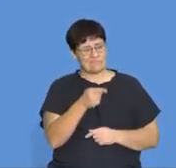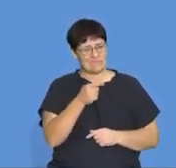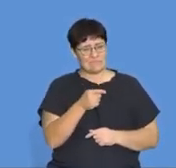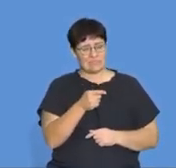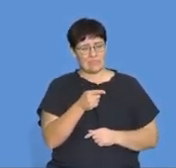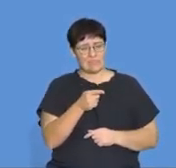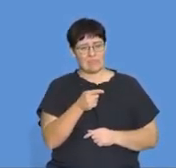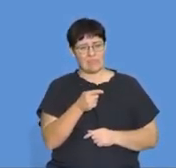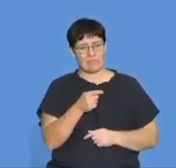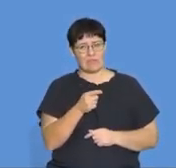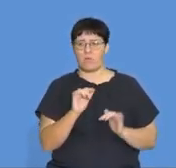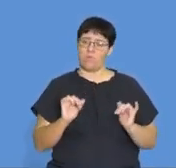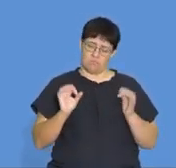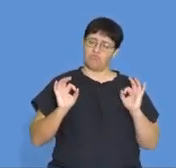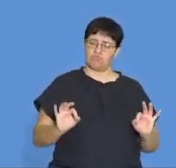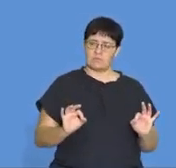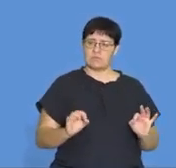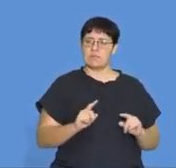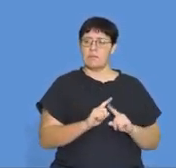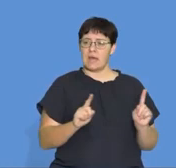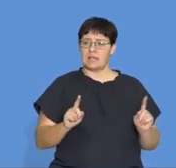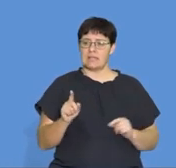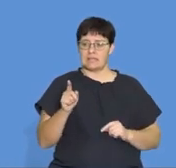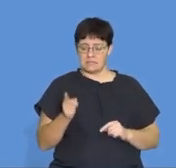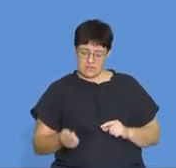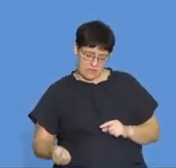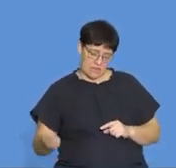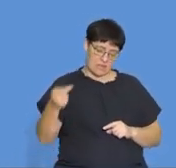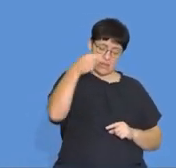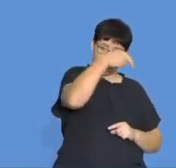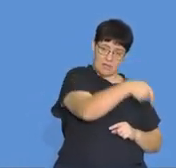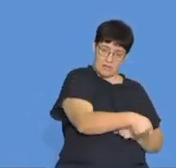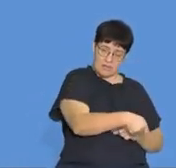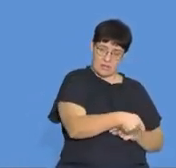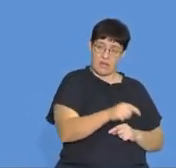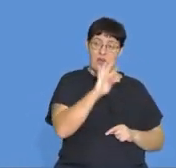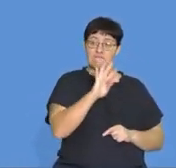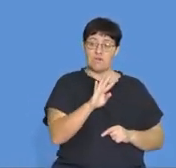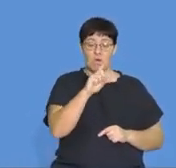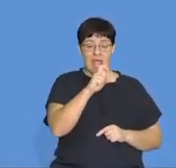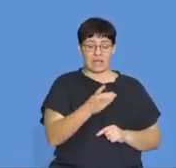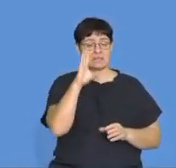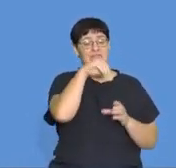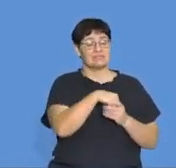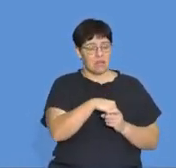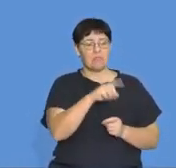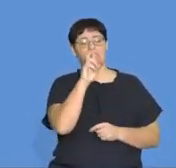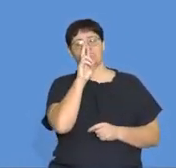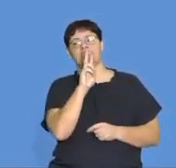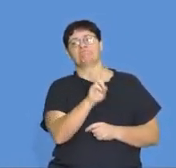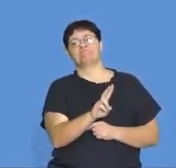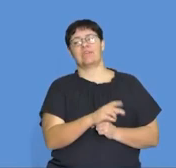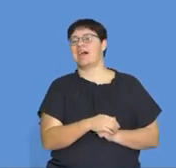all good and well, right? But as soon as I multiply that 4x in there, you can already see